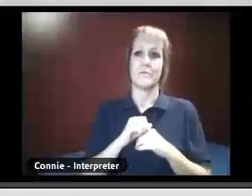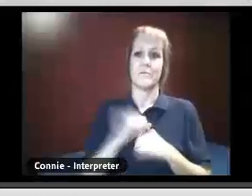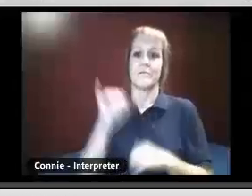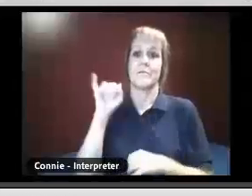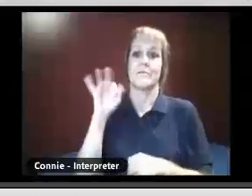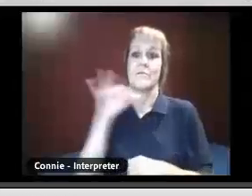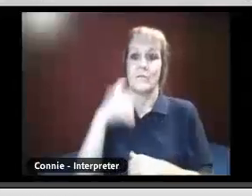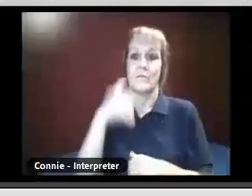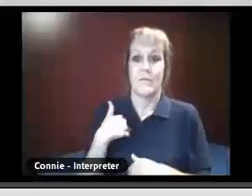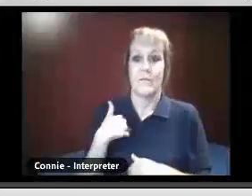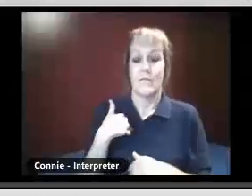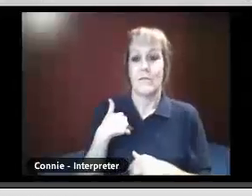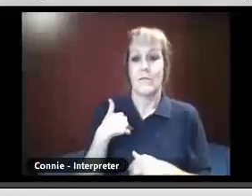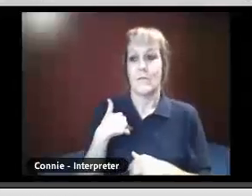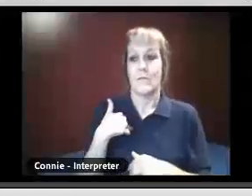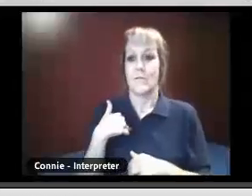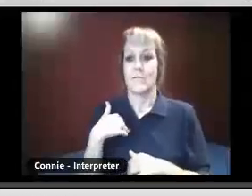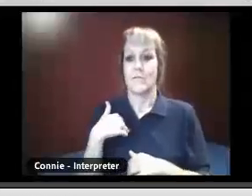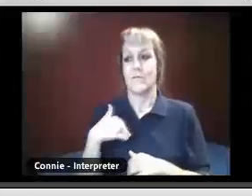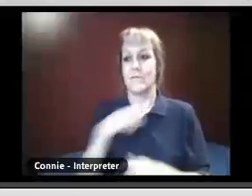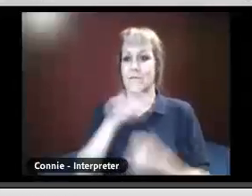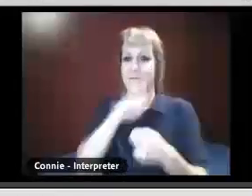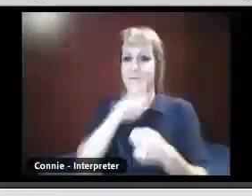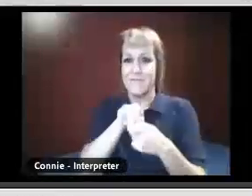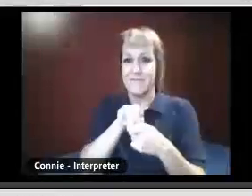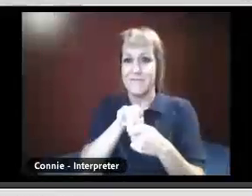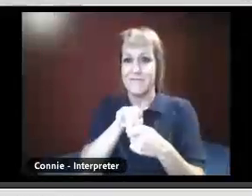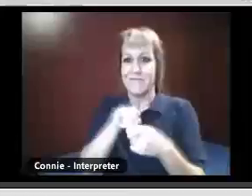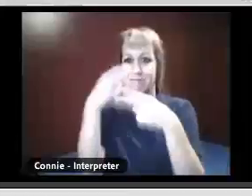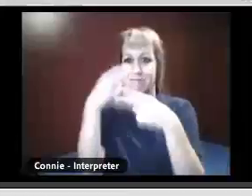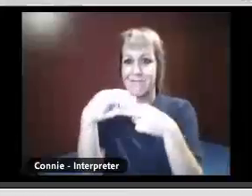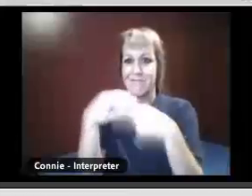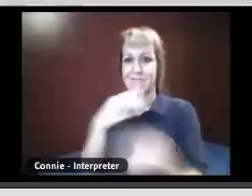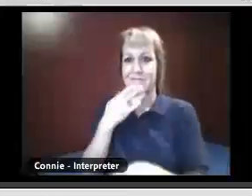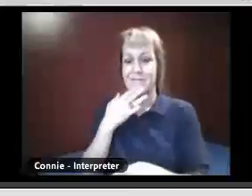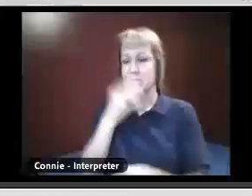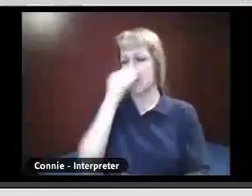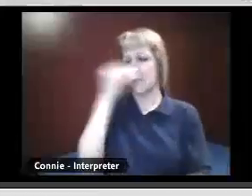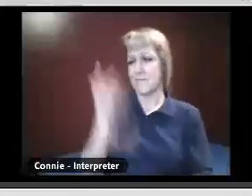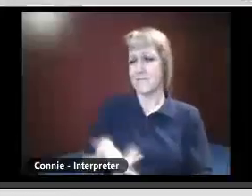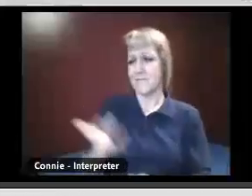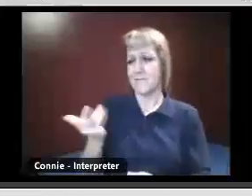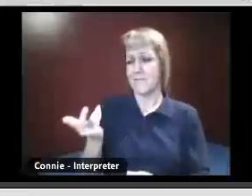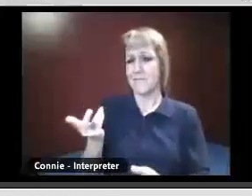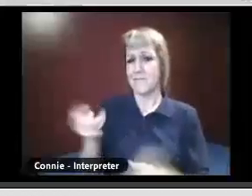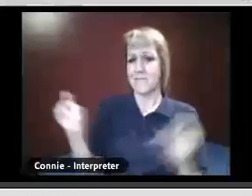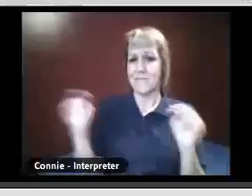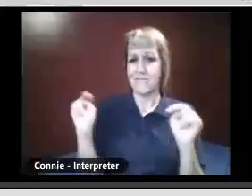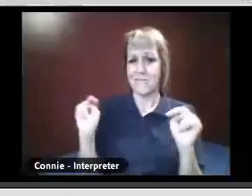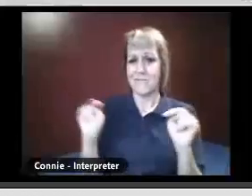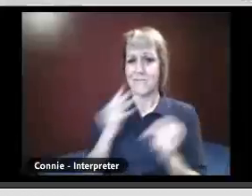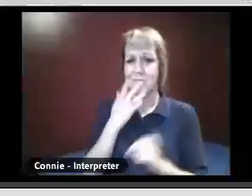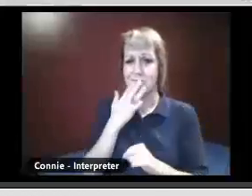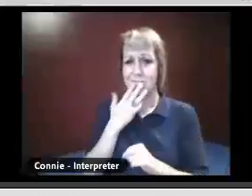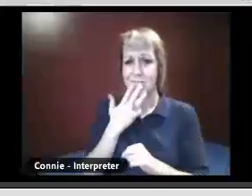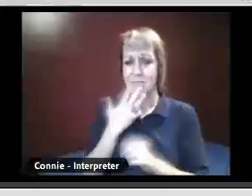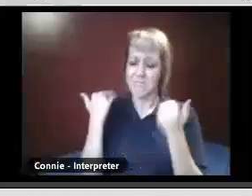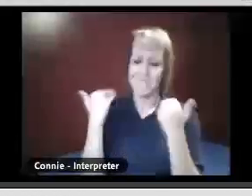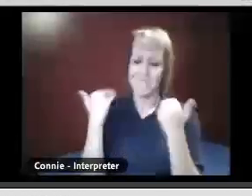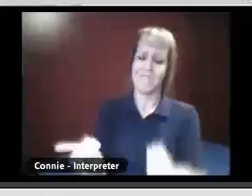have Sahara sand. And you don't really care as long as it's a neutral color. Let them have the